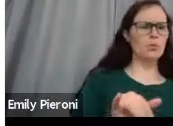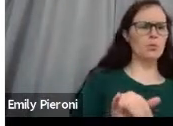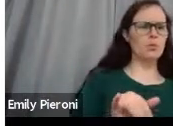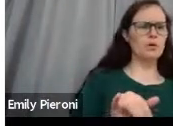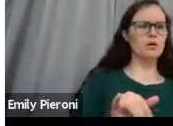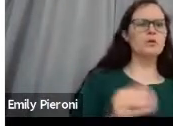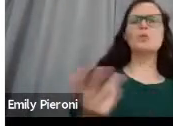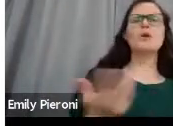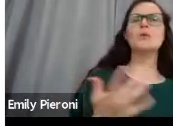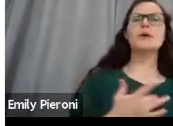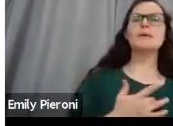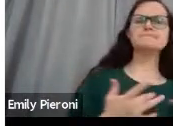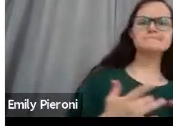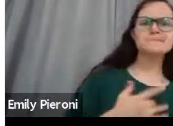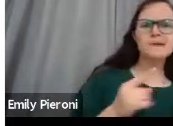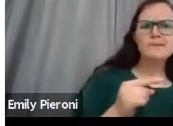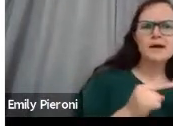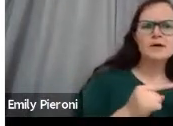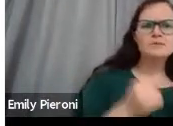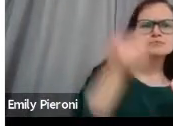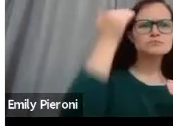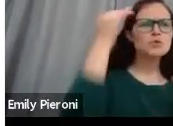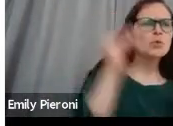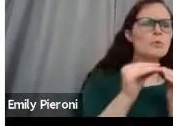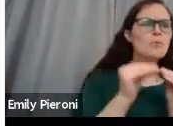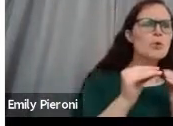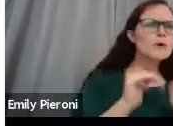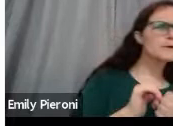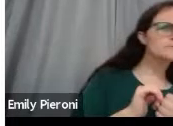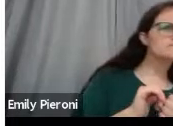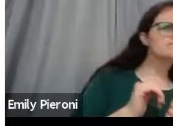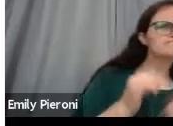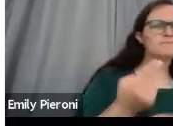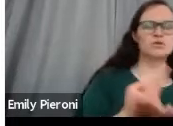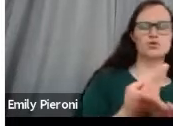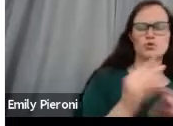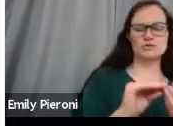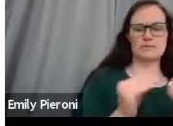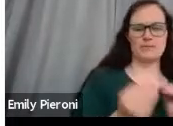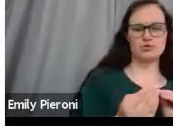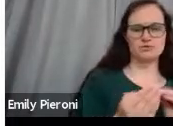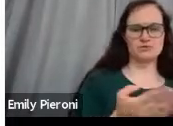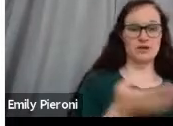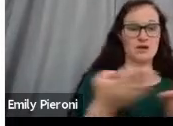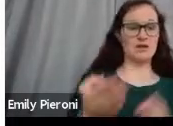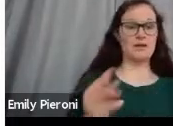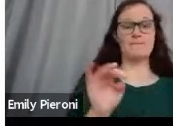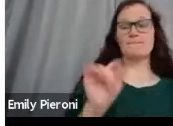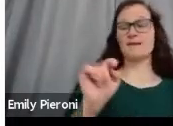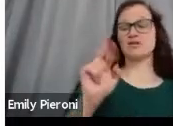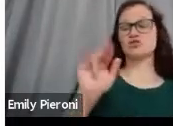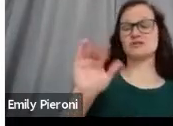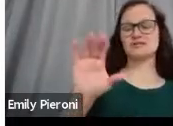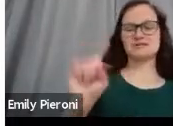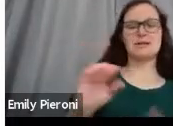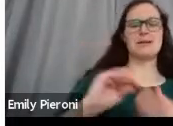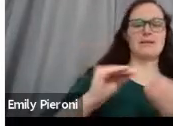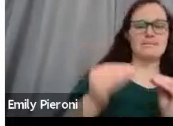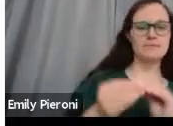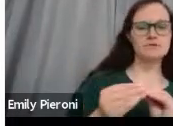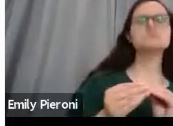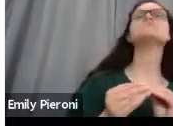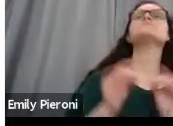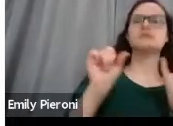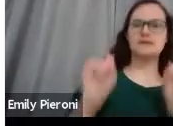concerned about and that we want to know about. And it turns metrics into actionable concepts. And I'll talk about that a little bit